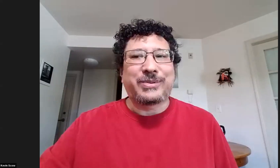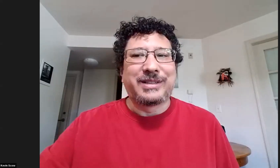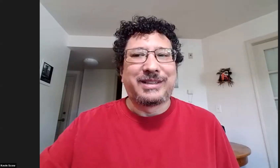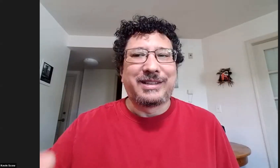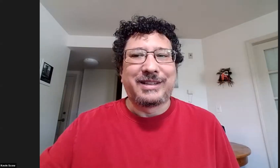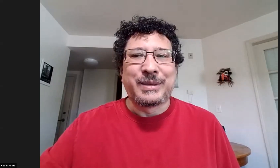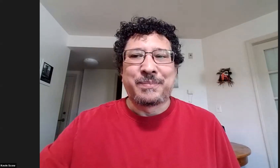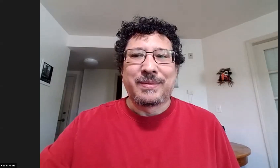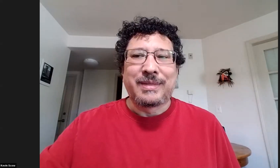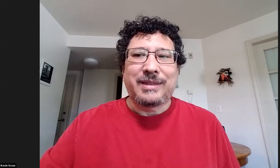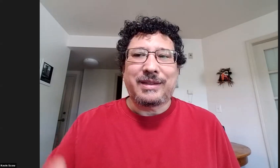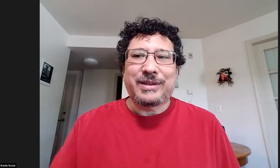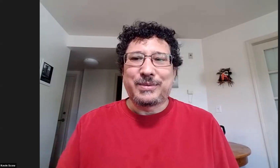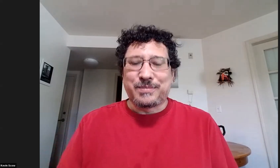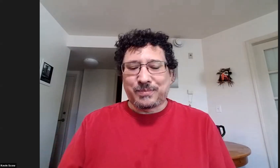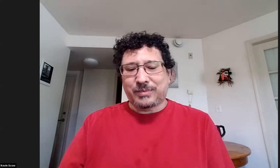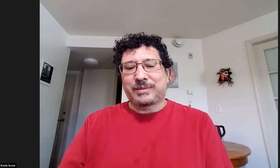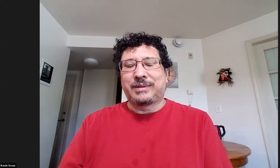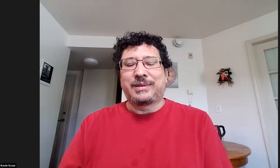Hello, everyone.